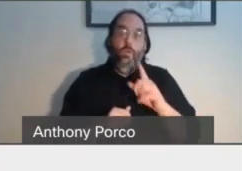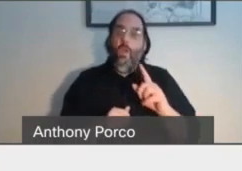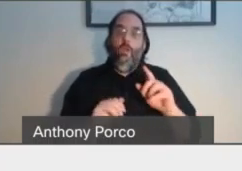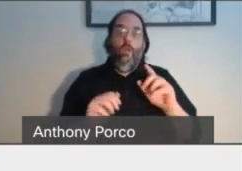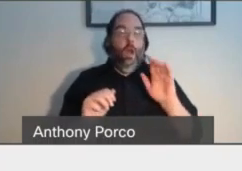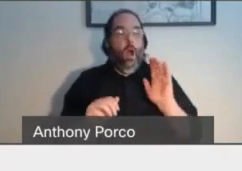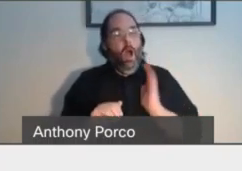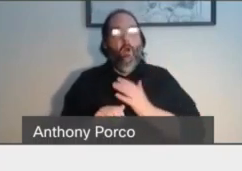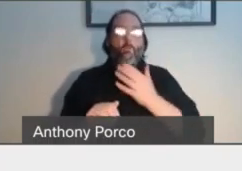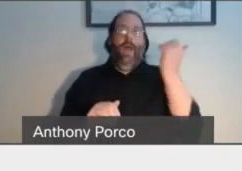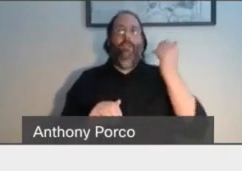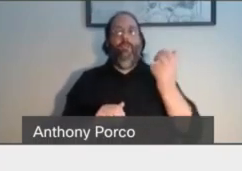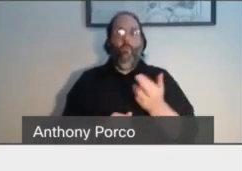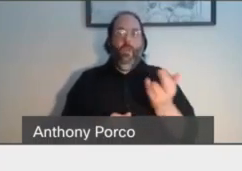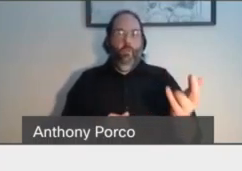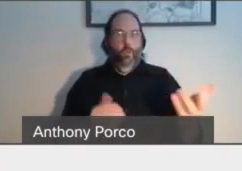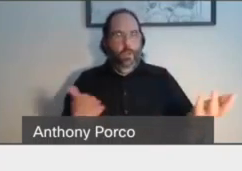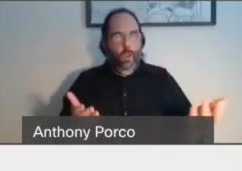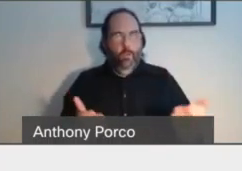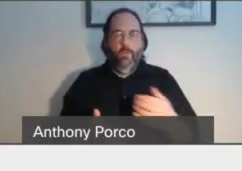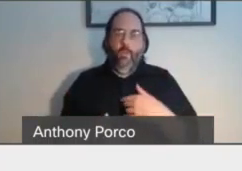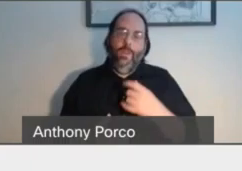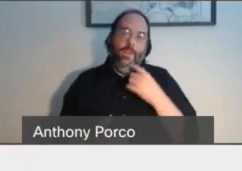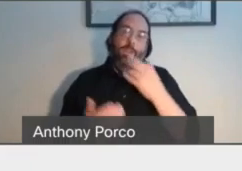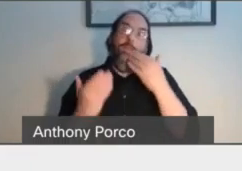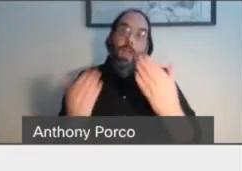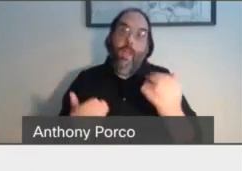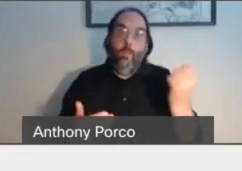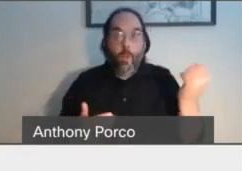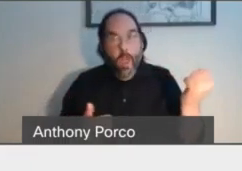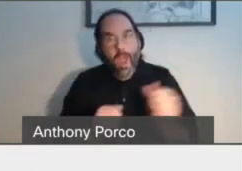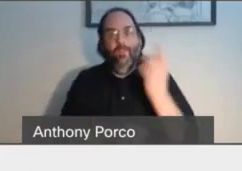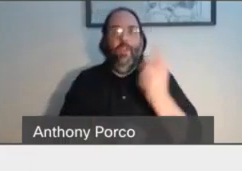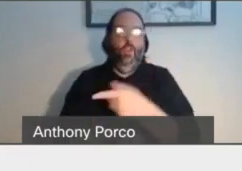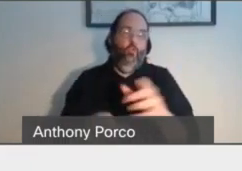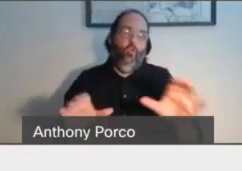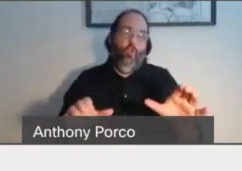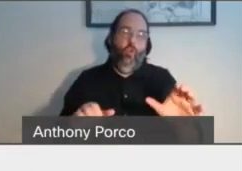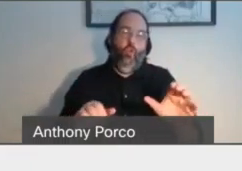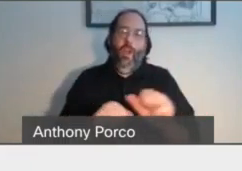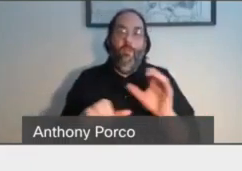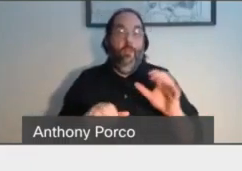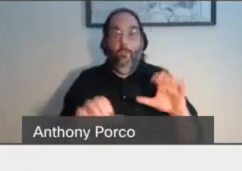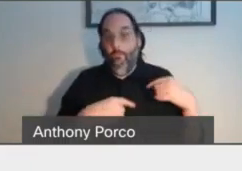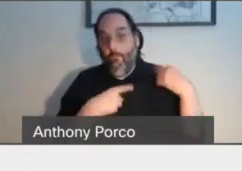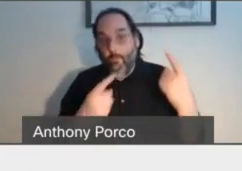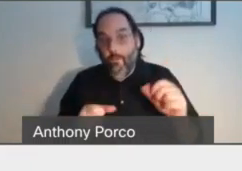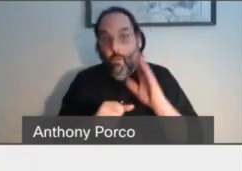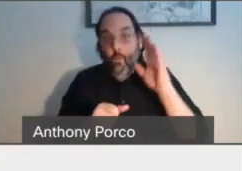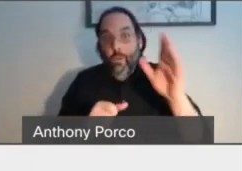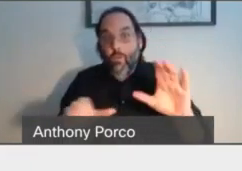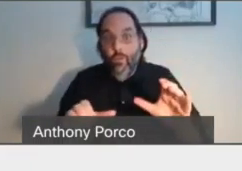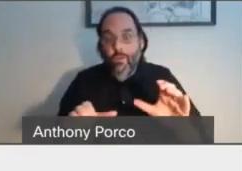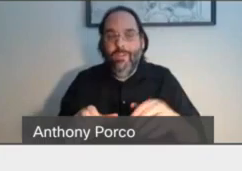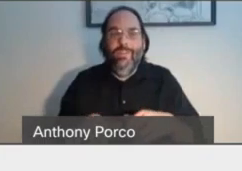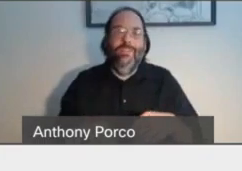resource here at DDS. So I just want to thank you for all that you've done and for everything you'll continue to do, because while a vaccine